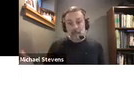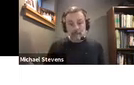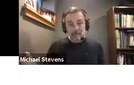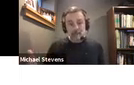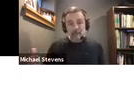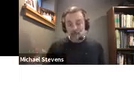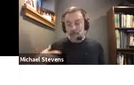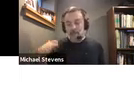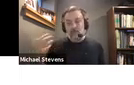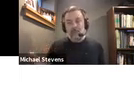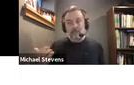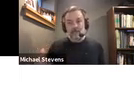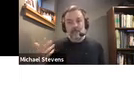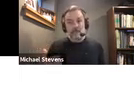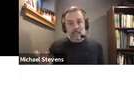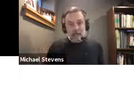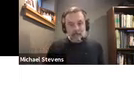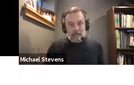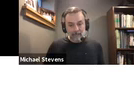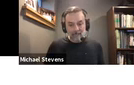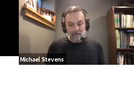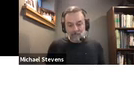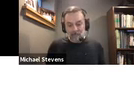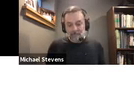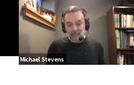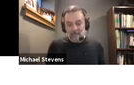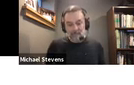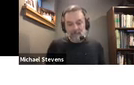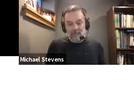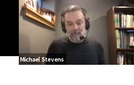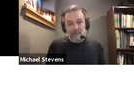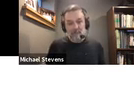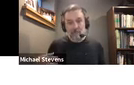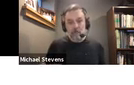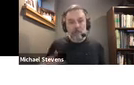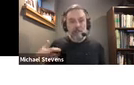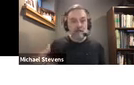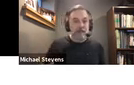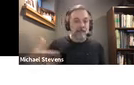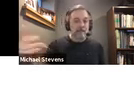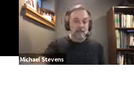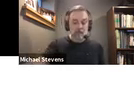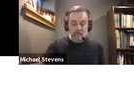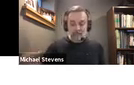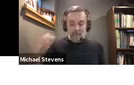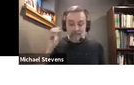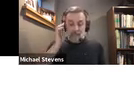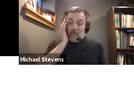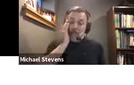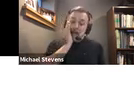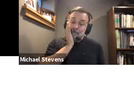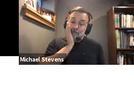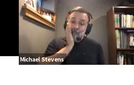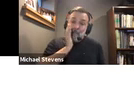everyone. So that's really going to be the theme we keep coming back to in this, as we talk about sort of our work in our companies and what we've seen.